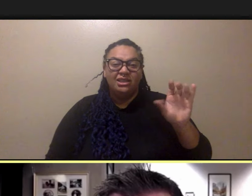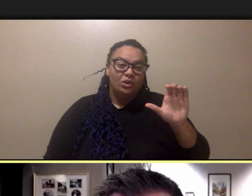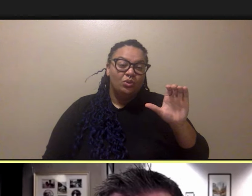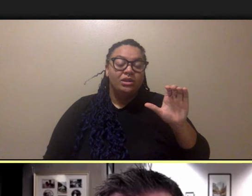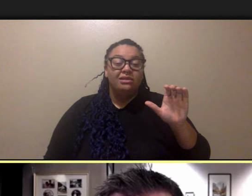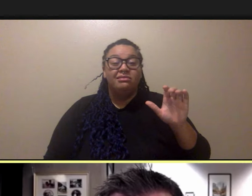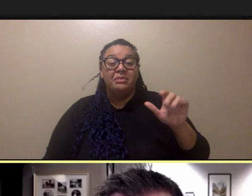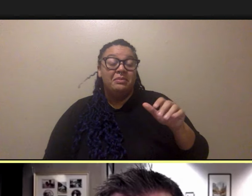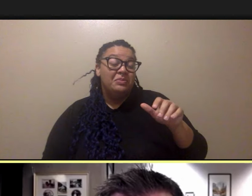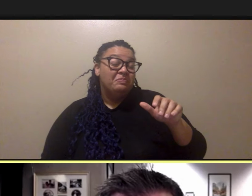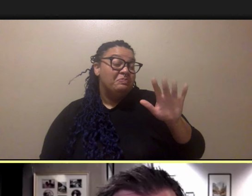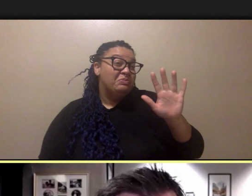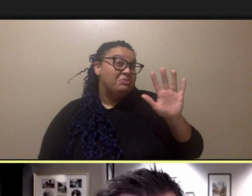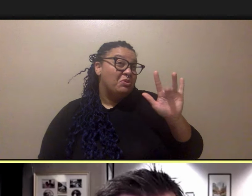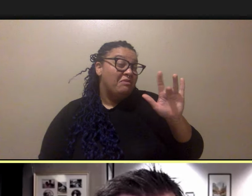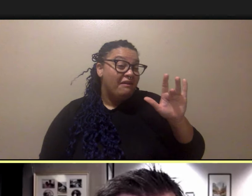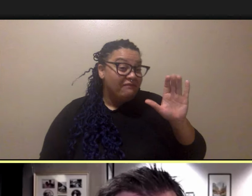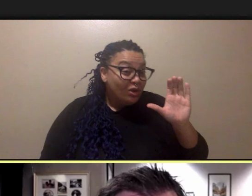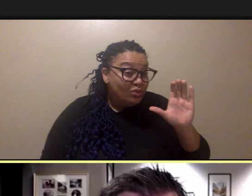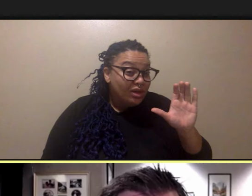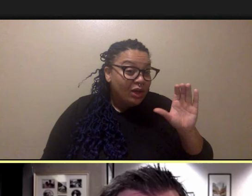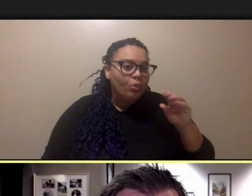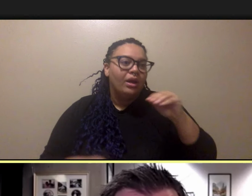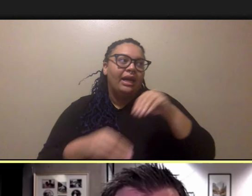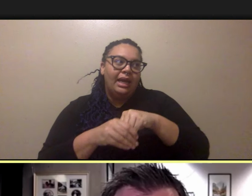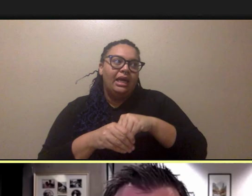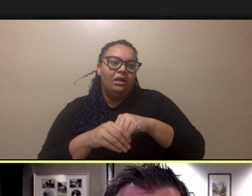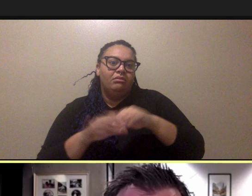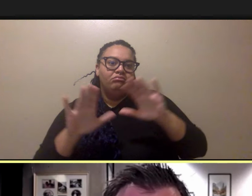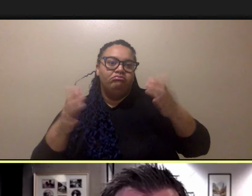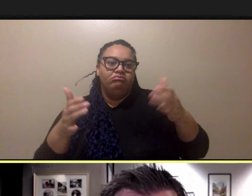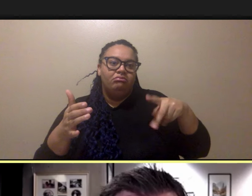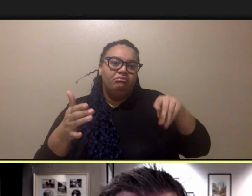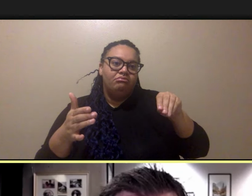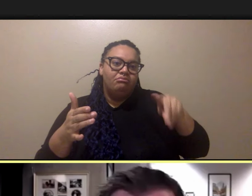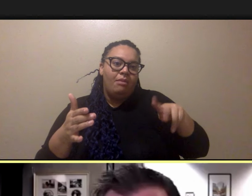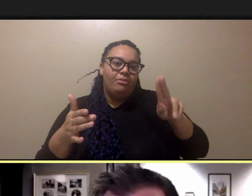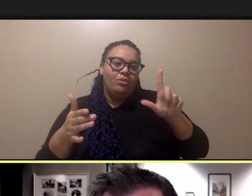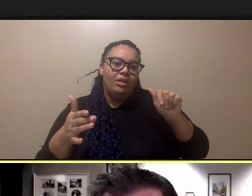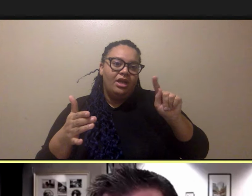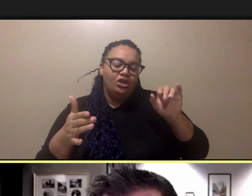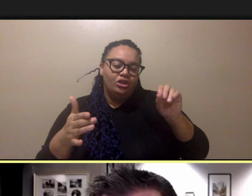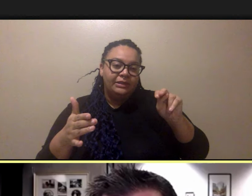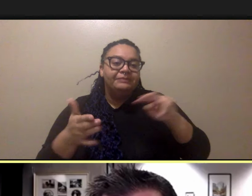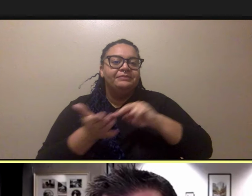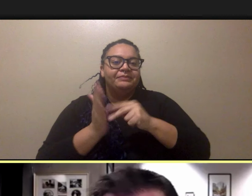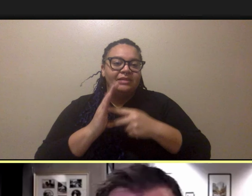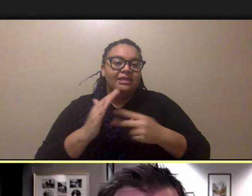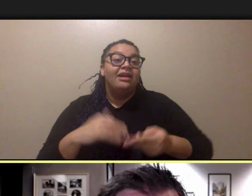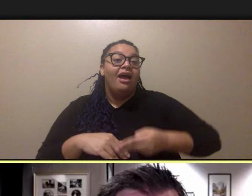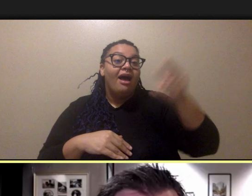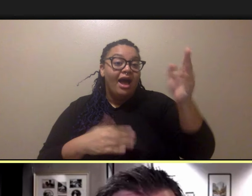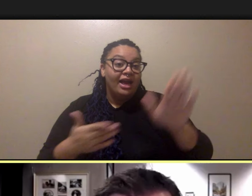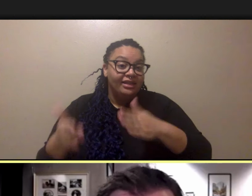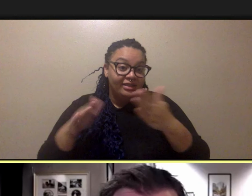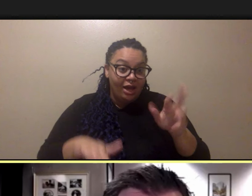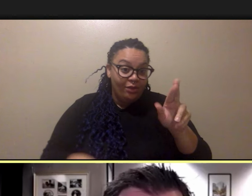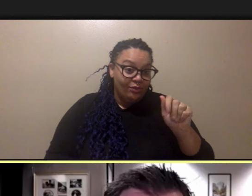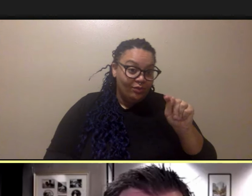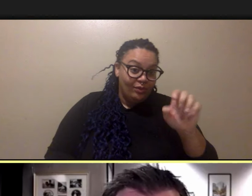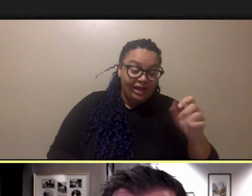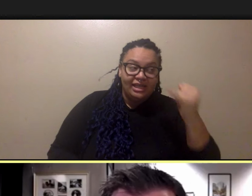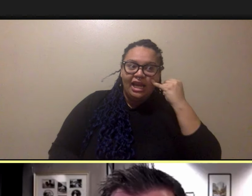2,500 were in the population. So there was a very high death rate and also just quit rate. If